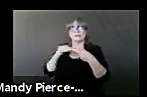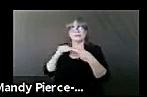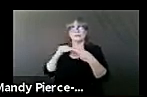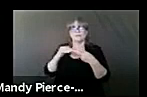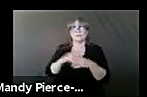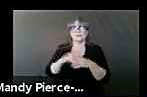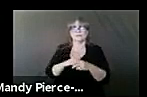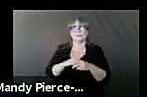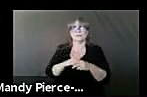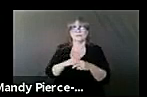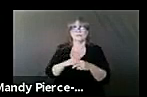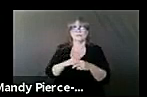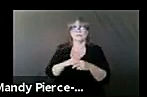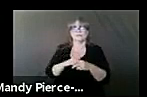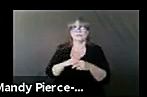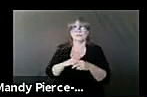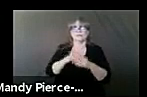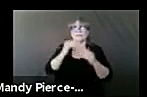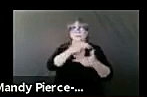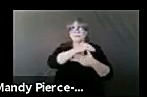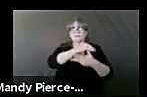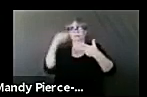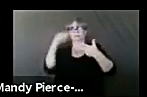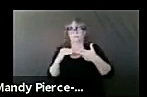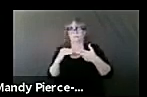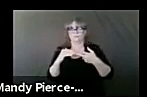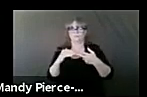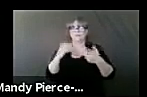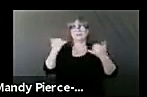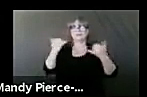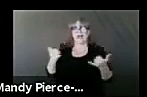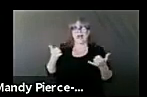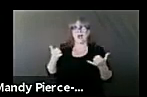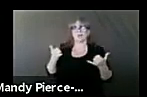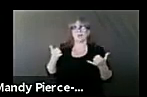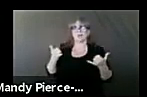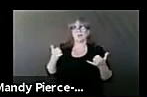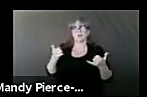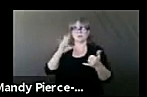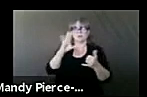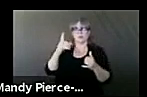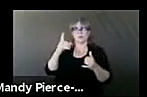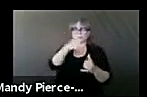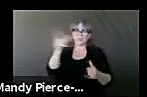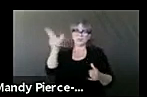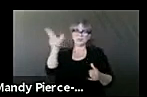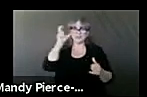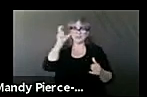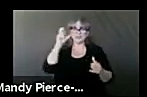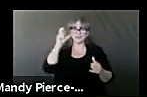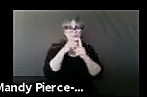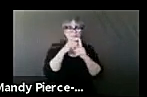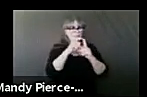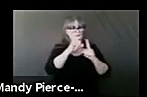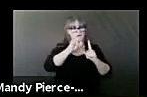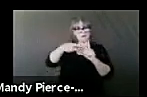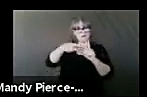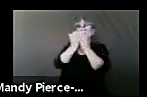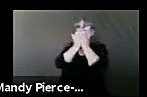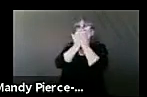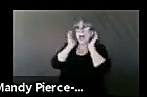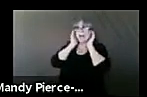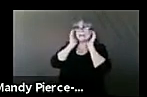So quickly, just a word on masks. I want to talk about the importance of wearing non-medical masks, as